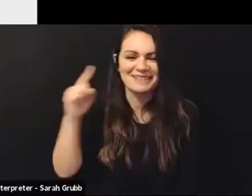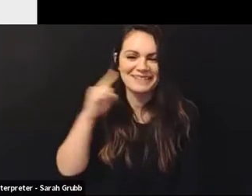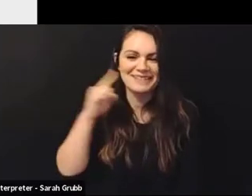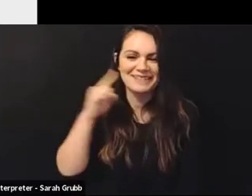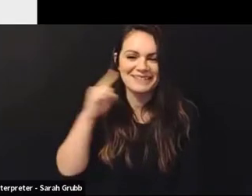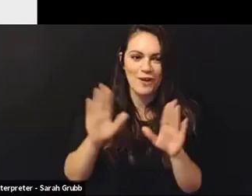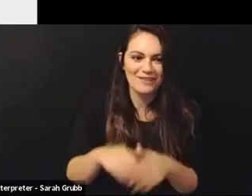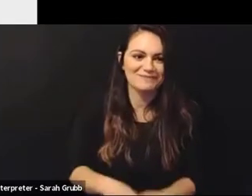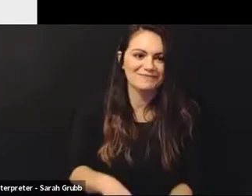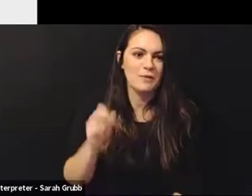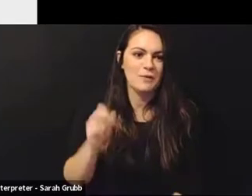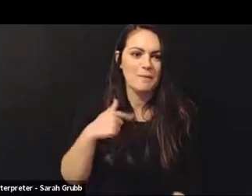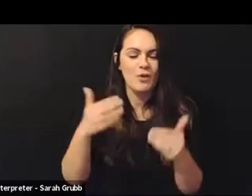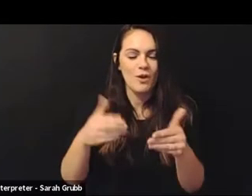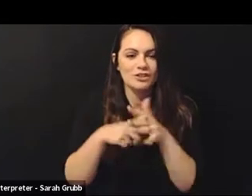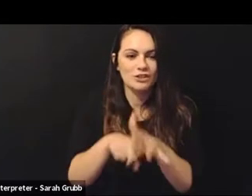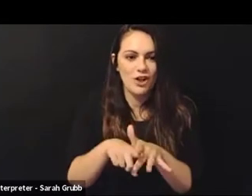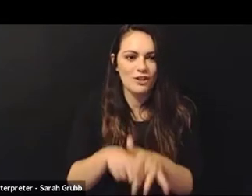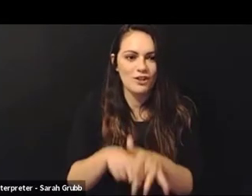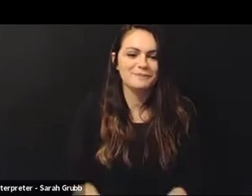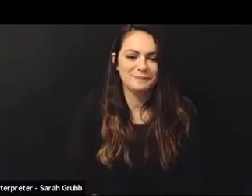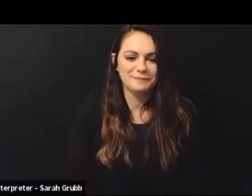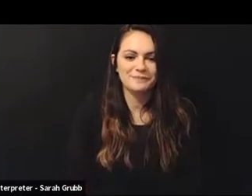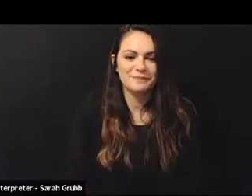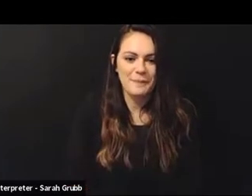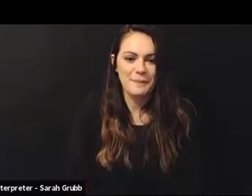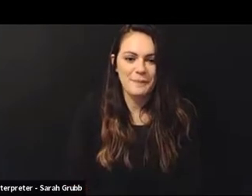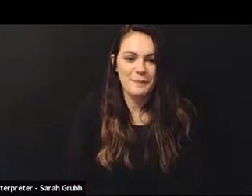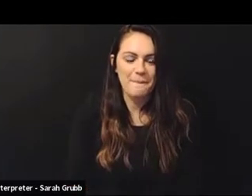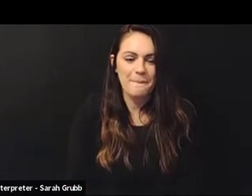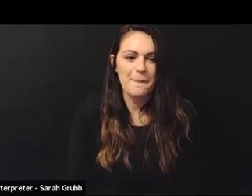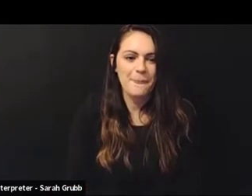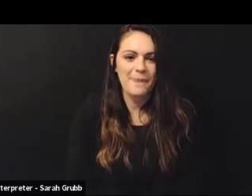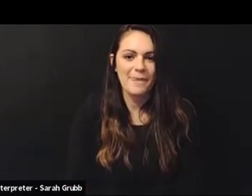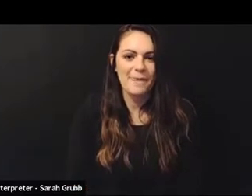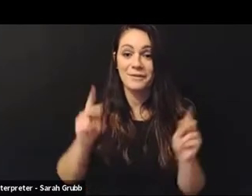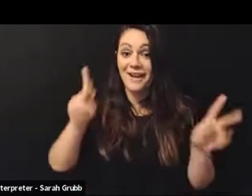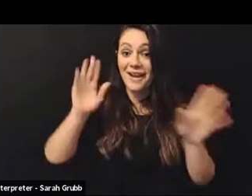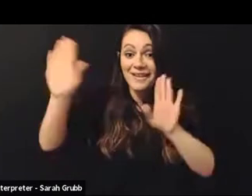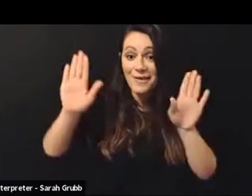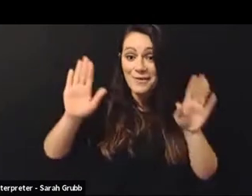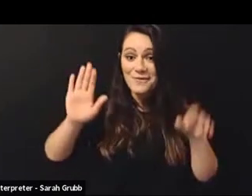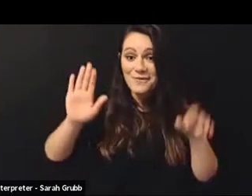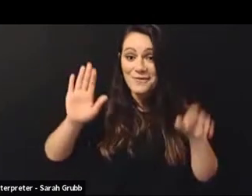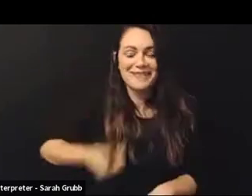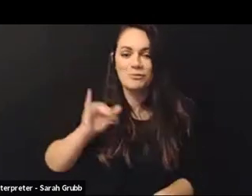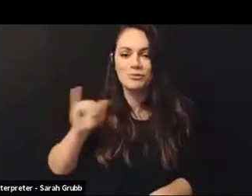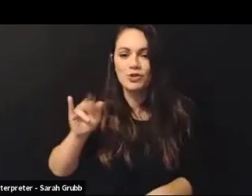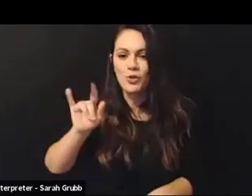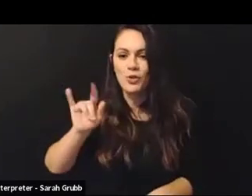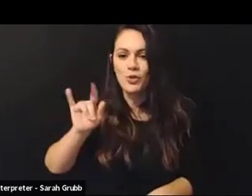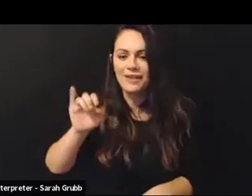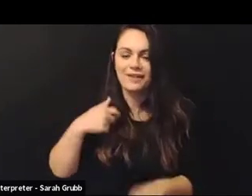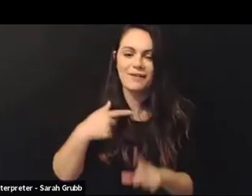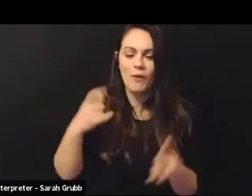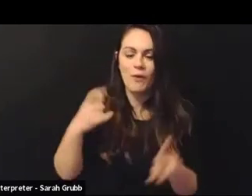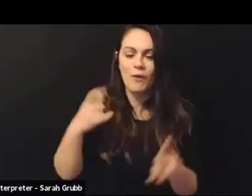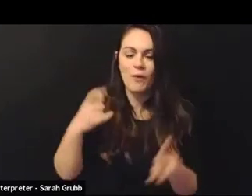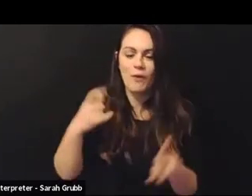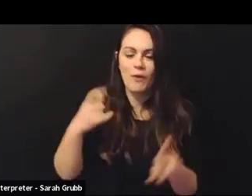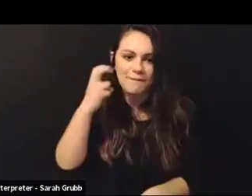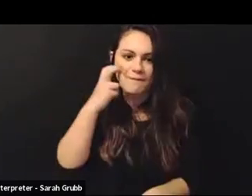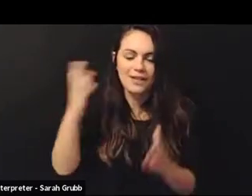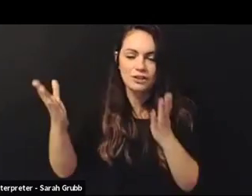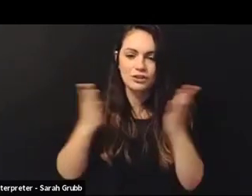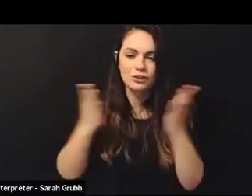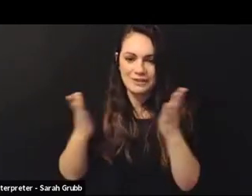start this. Okay, hello. I'm Julie, and I'm from California DeafBlind Services,